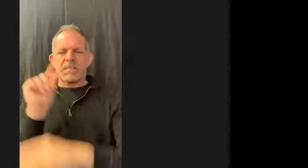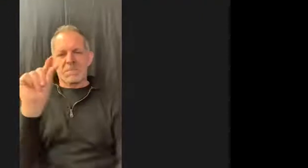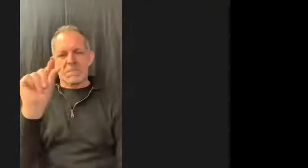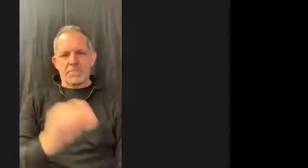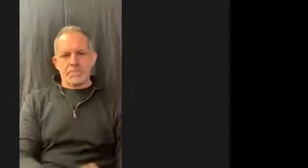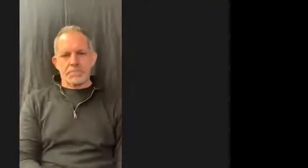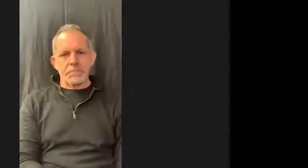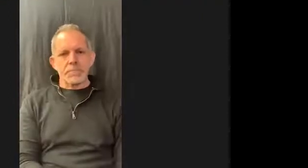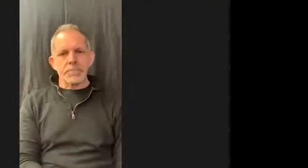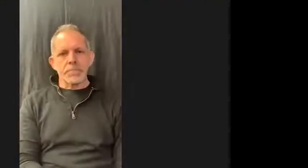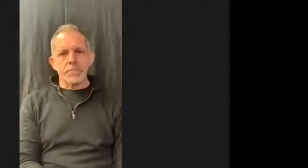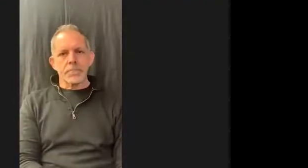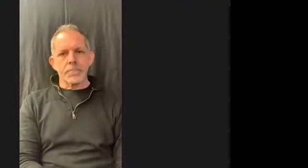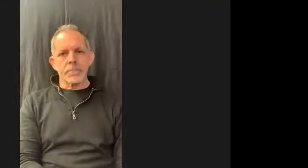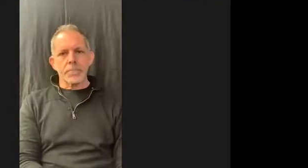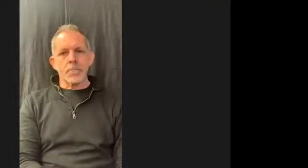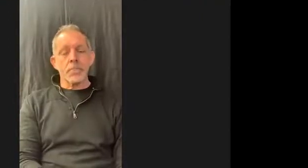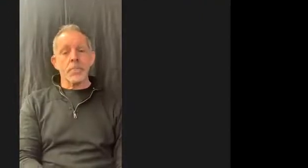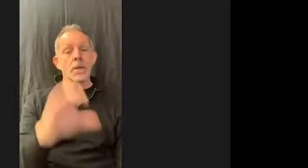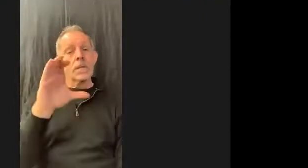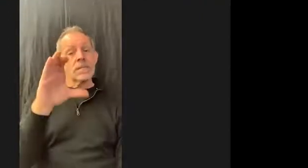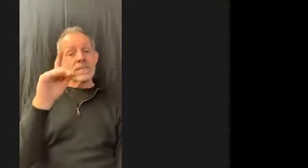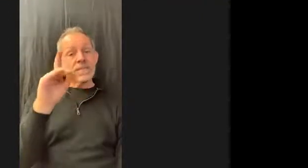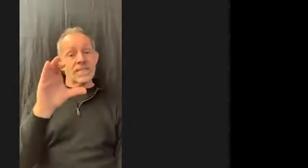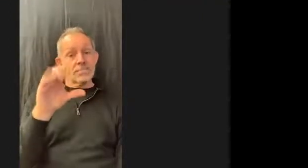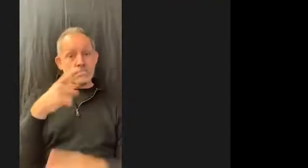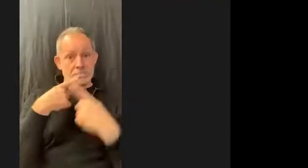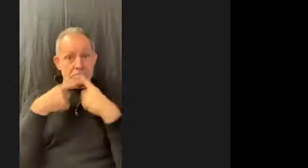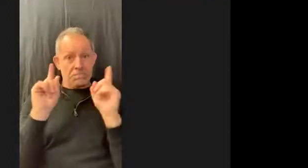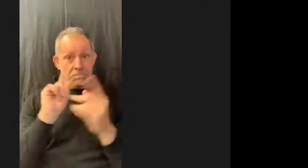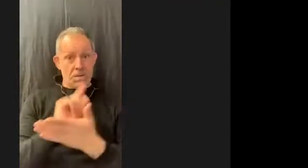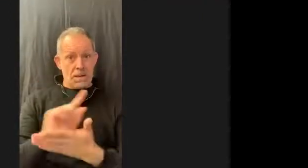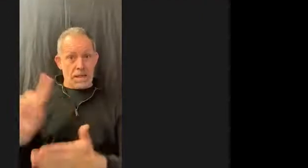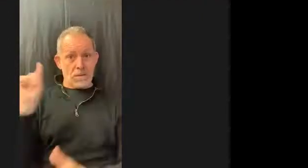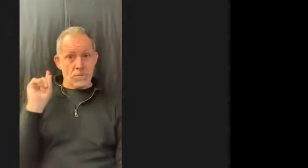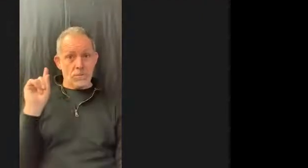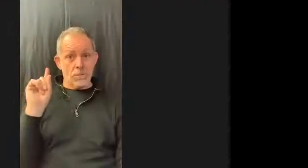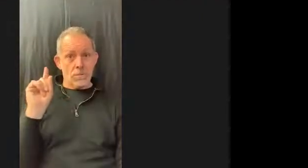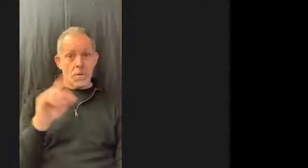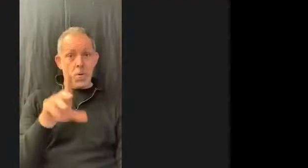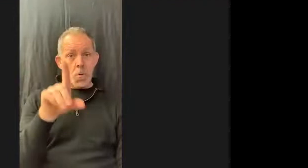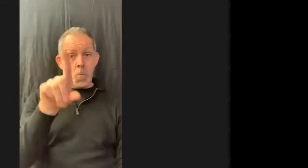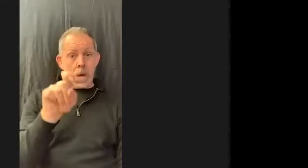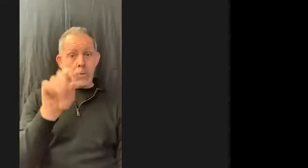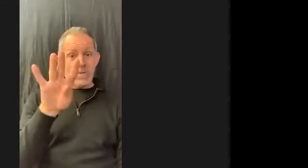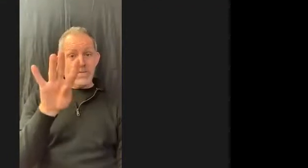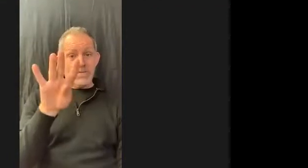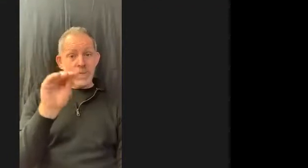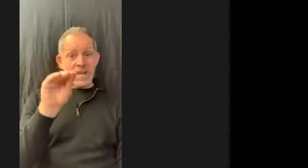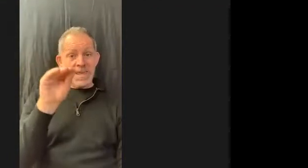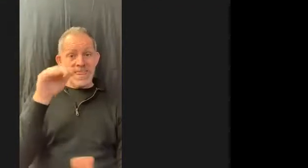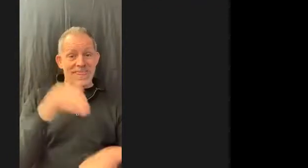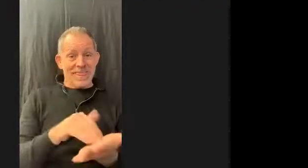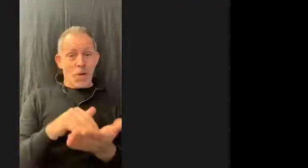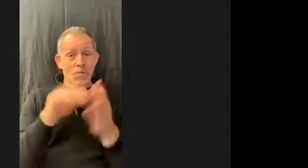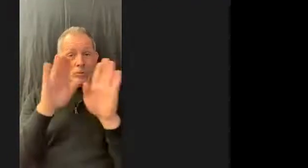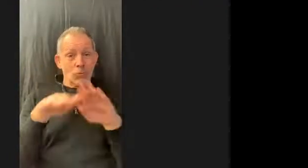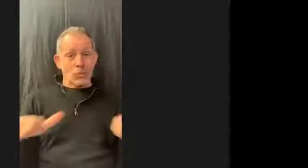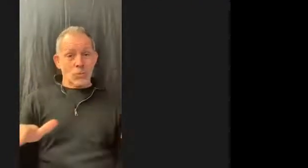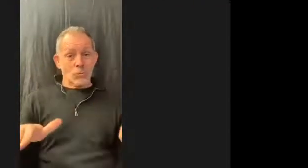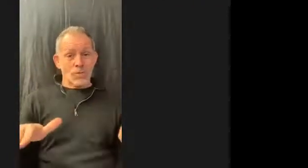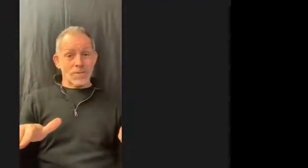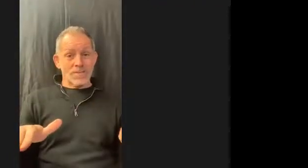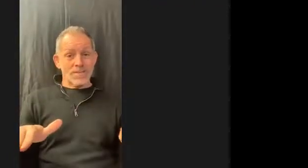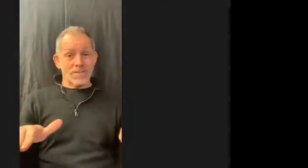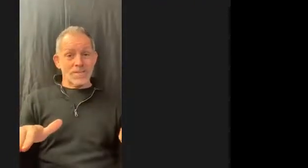140,000 children in the country were orphaned throughout the pandemic. Are there numbers in Snohomish County you can share when